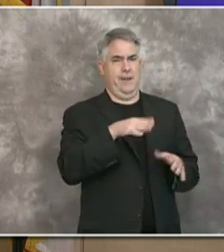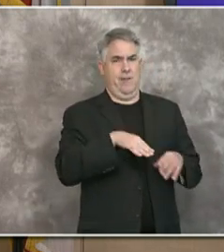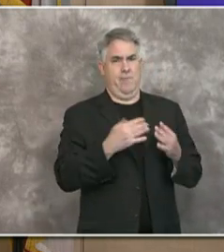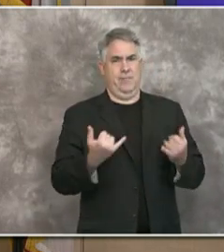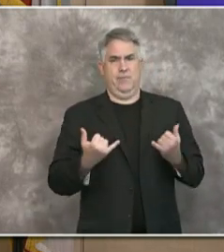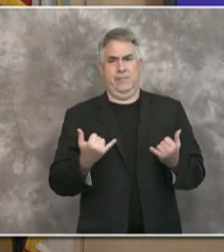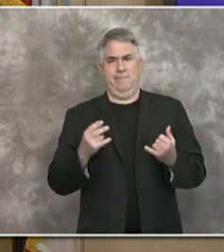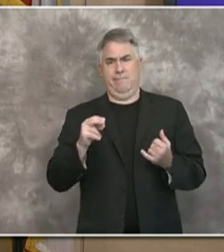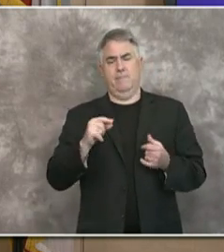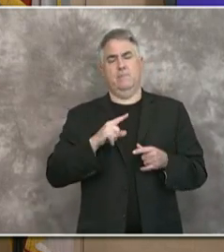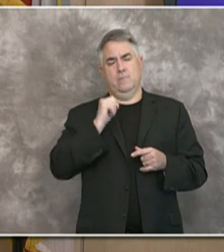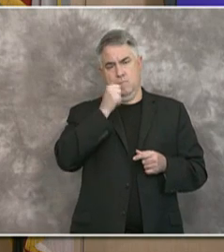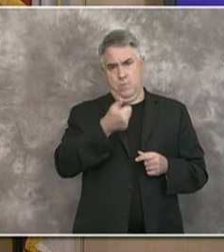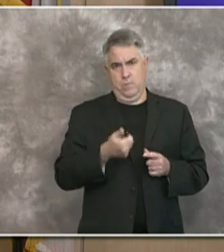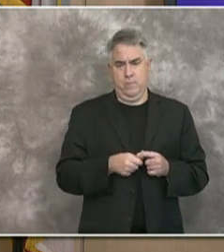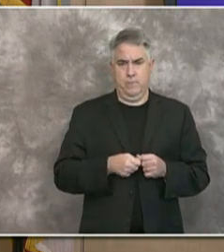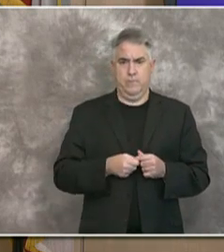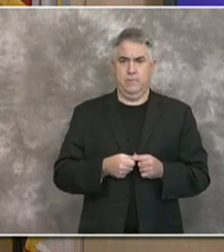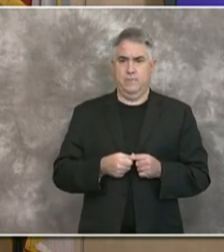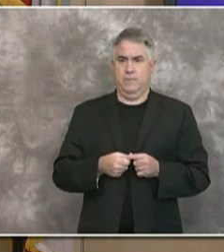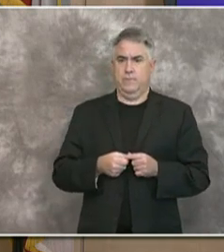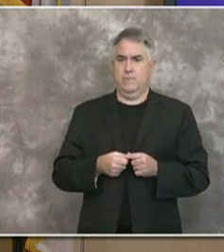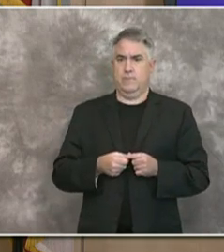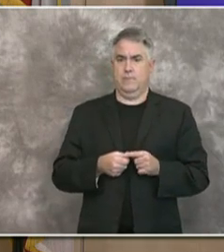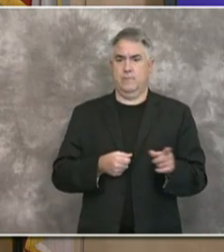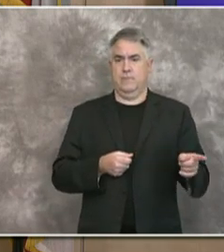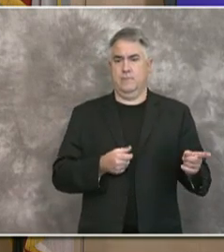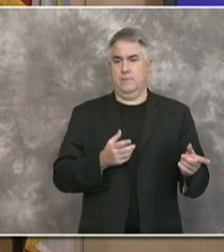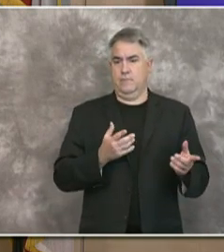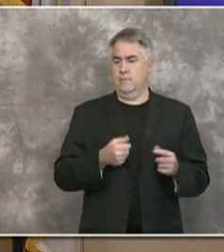they are allowed to open effective immediately.